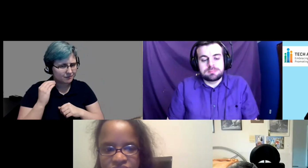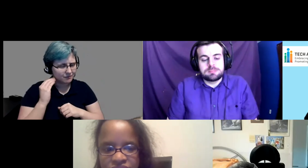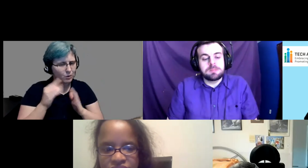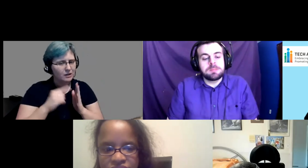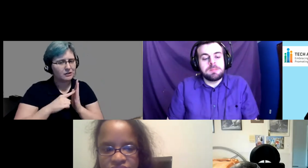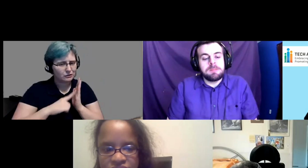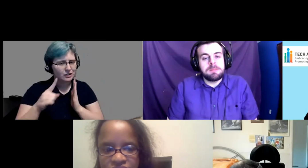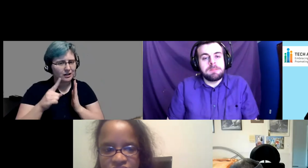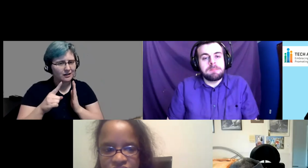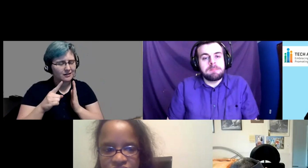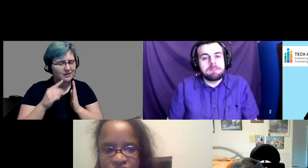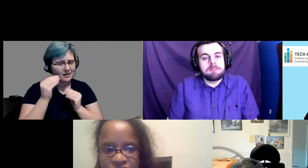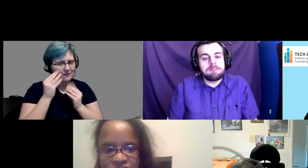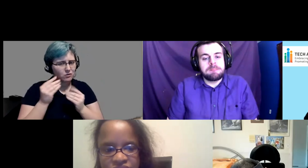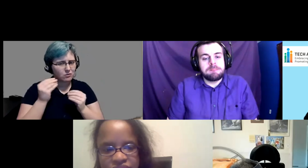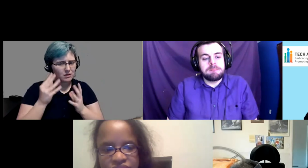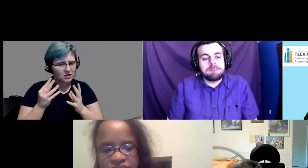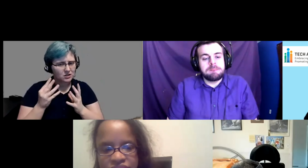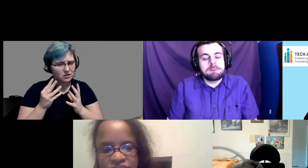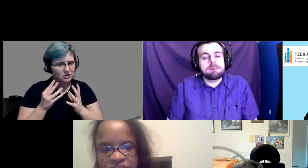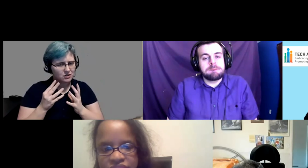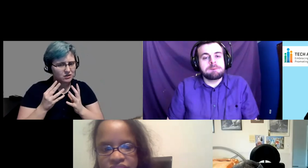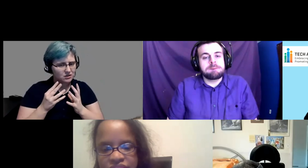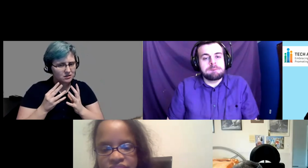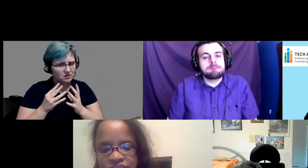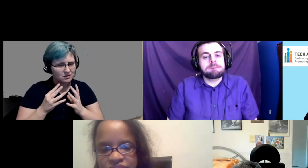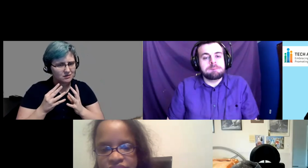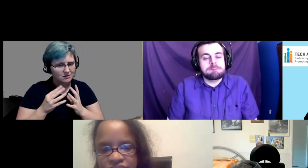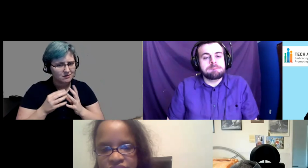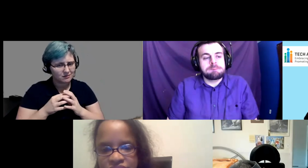the information to.